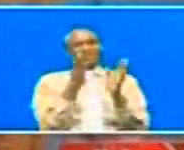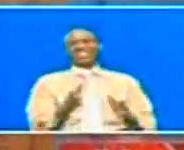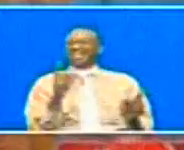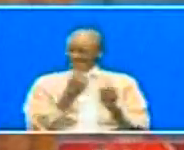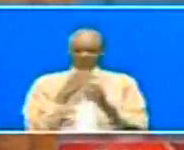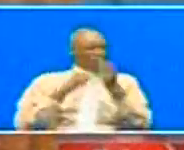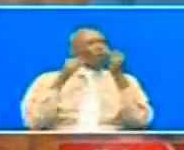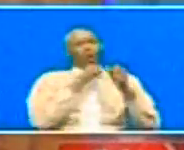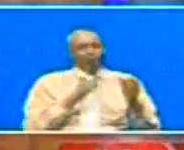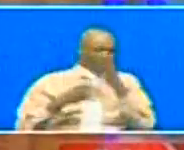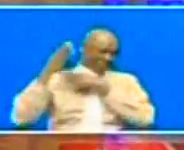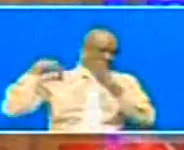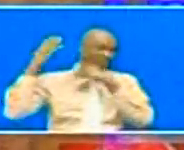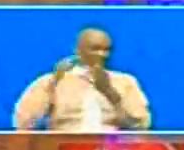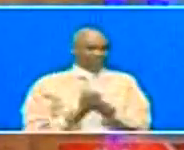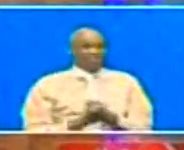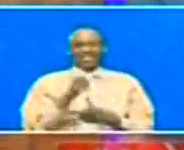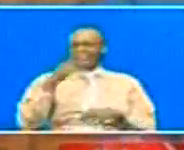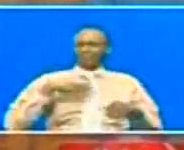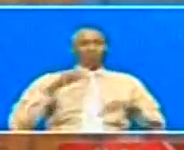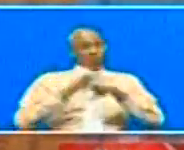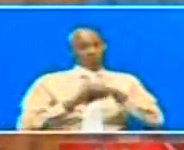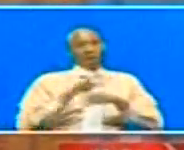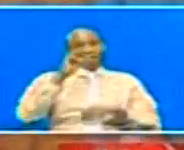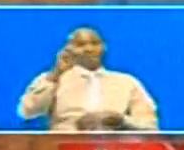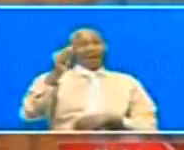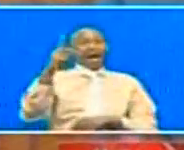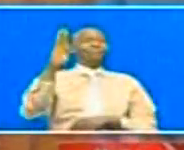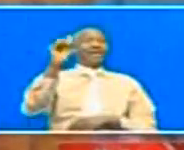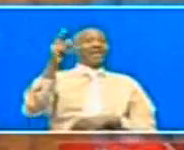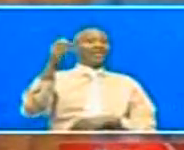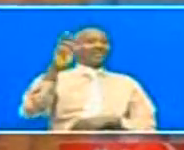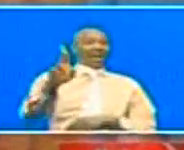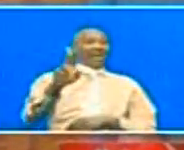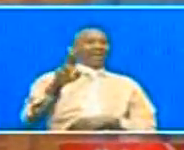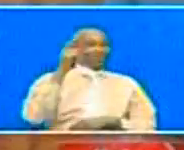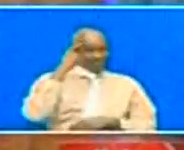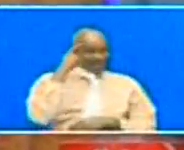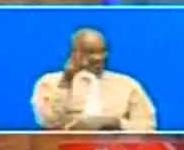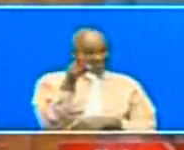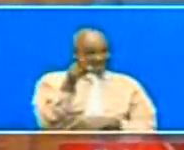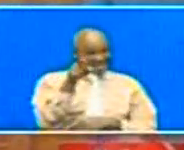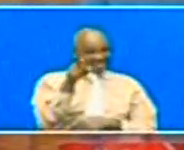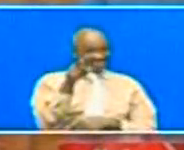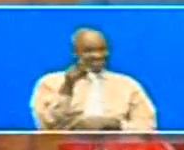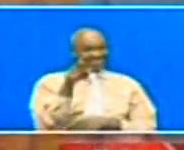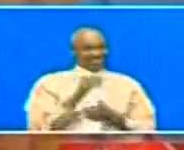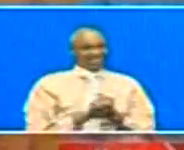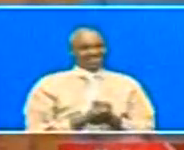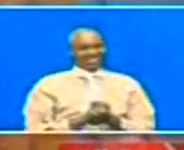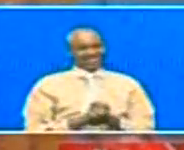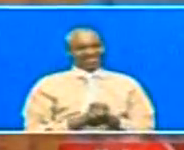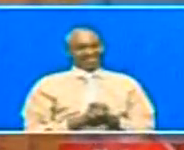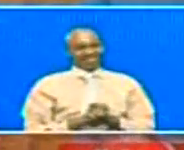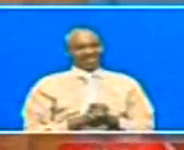them. Yes, I did. They were good, man. Oh, Ma Baker. The baddest mama in town. Yeah. And of